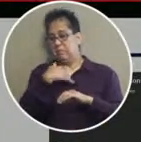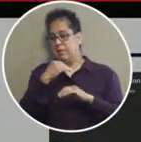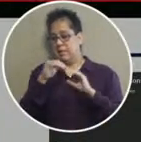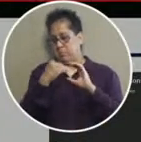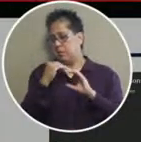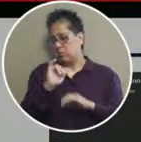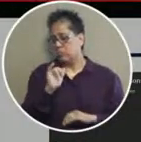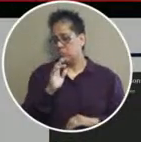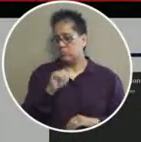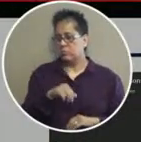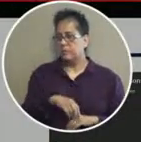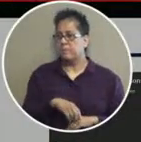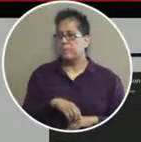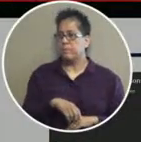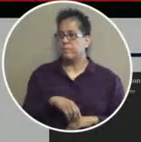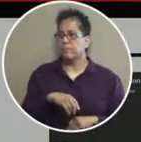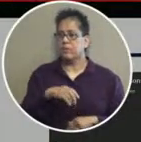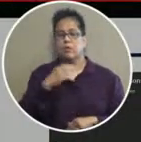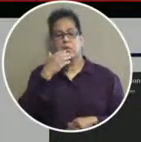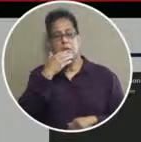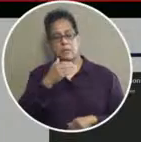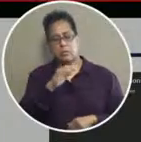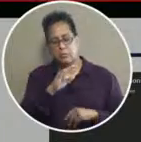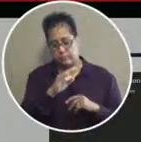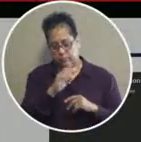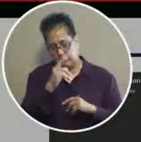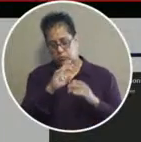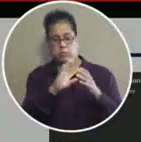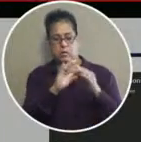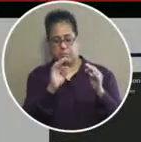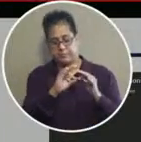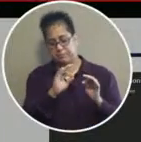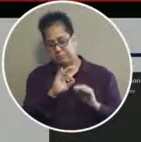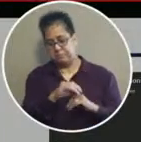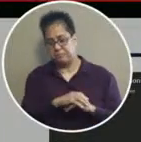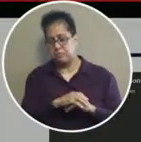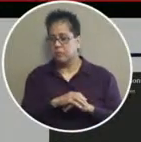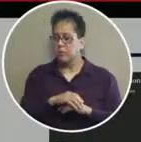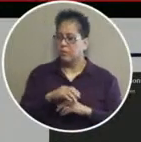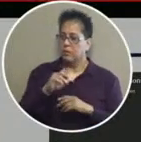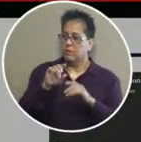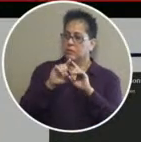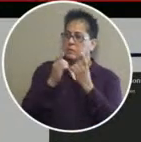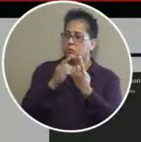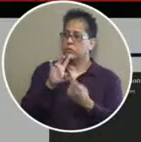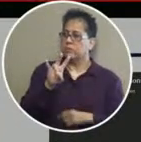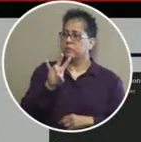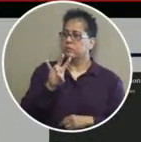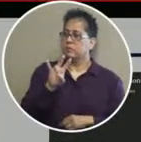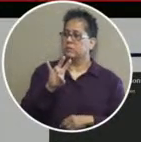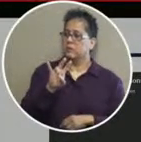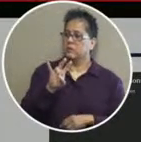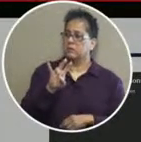as well. Thank you very much for your comment. Thank you. Representative Rivera.